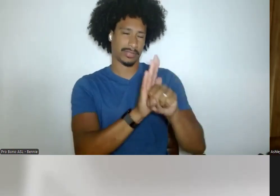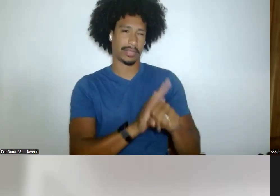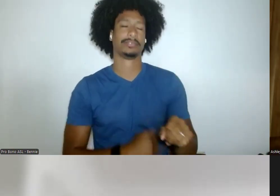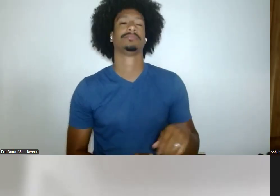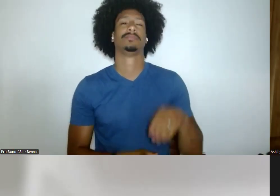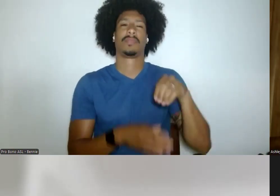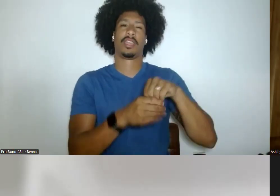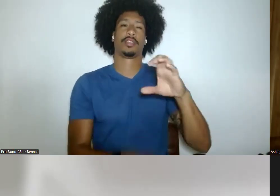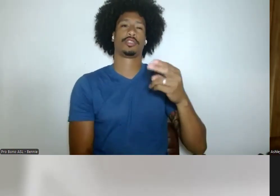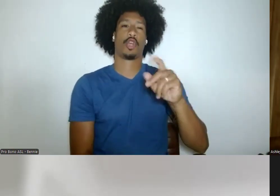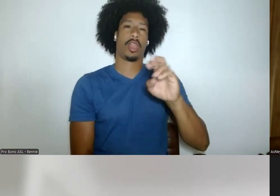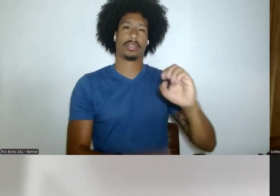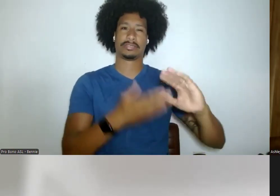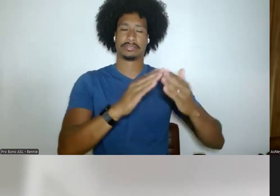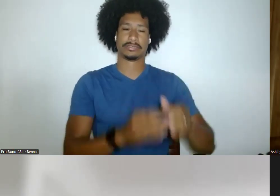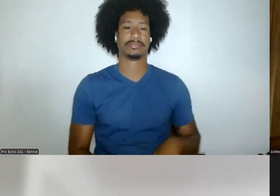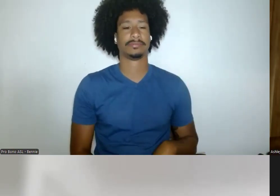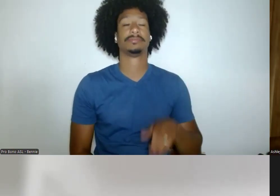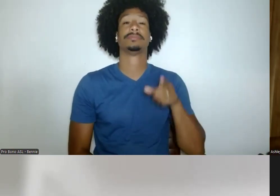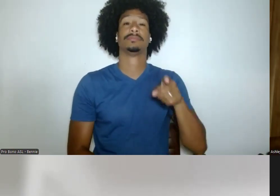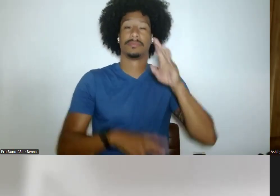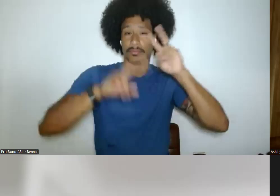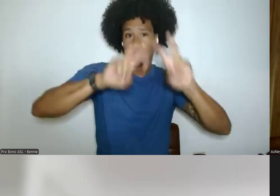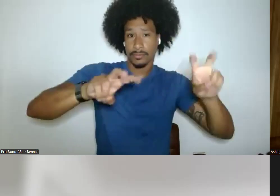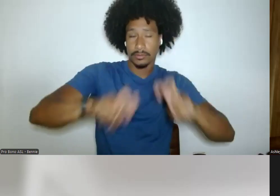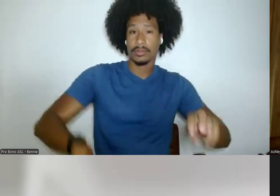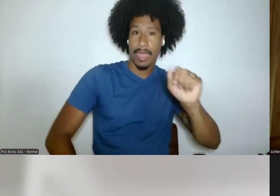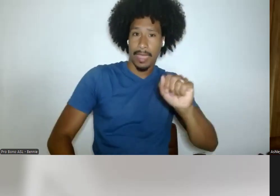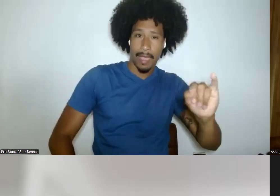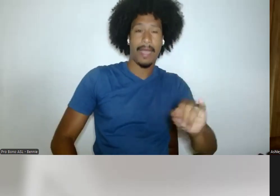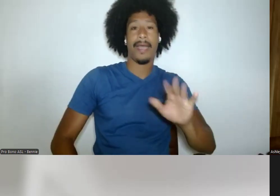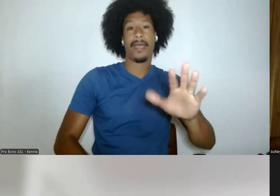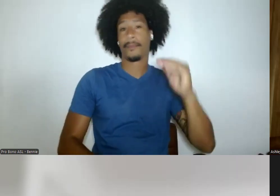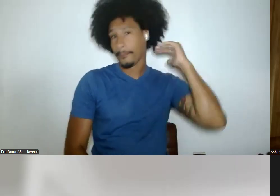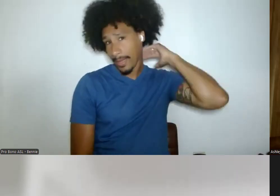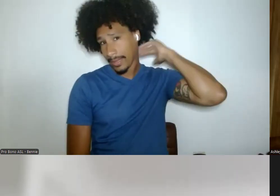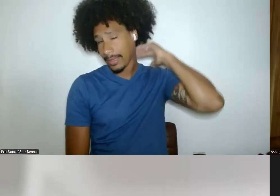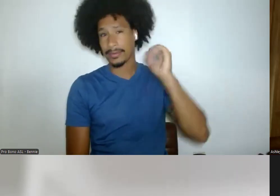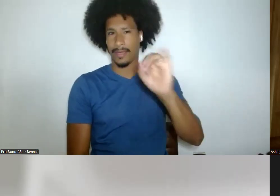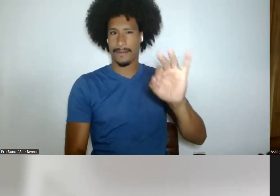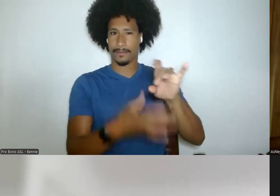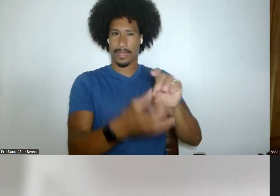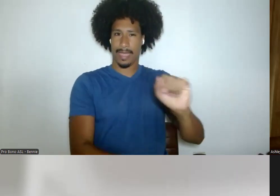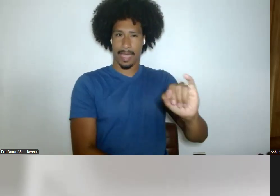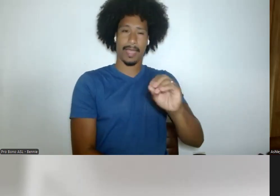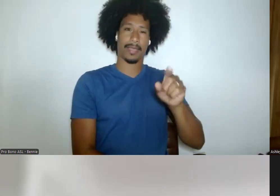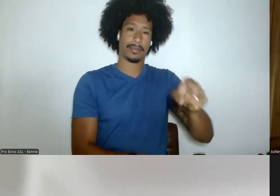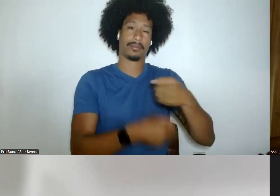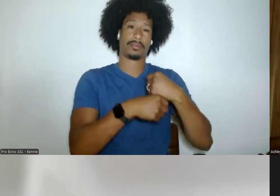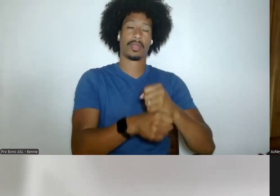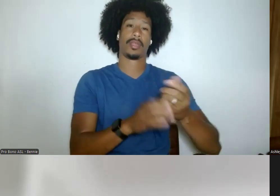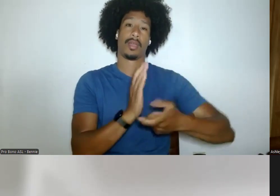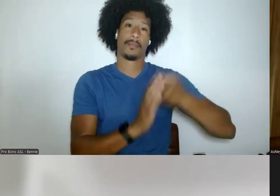chapter Disabling AI, Biases and Values of Artificial Intelligence in the Handbook on Ethics of